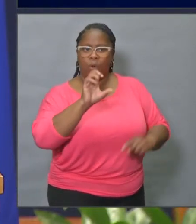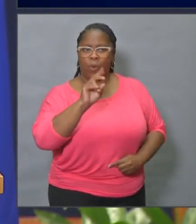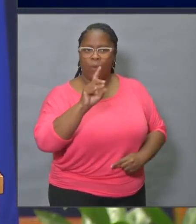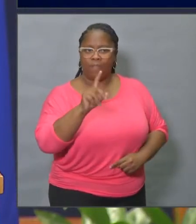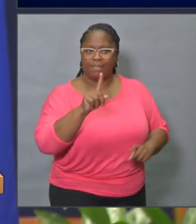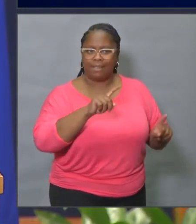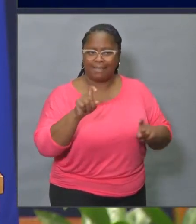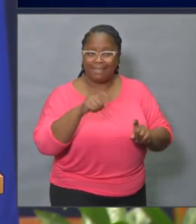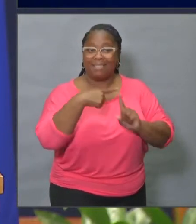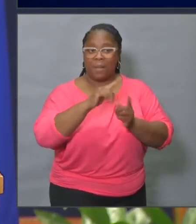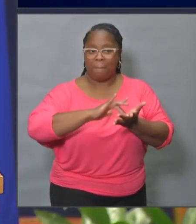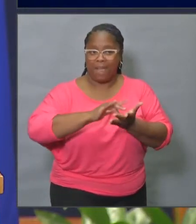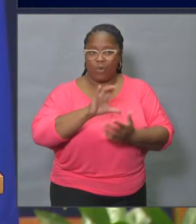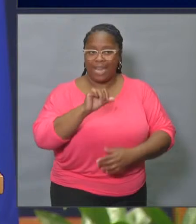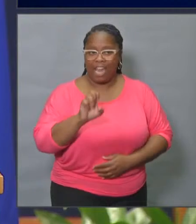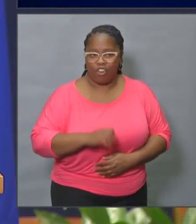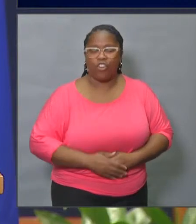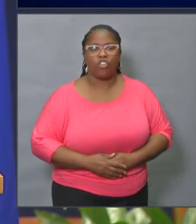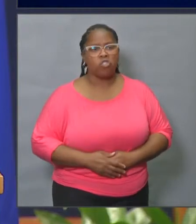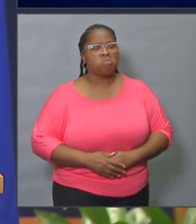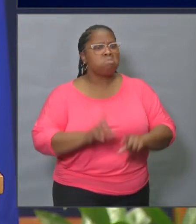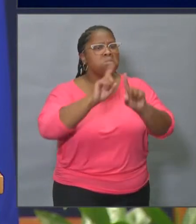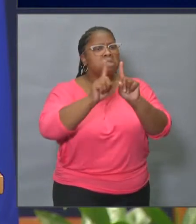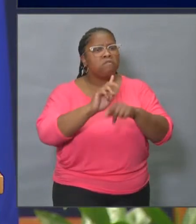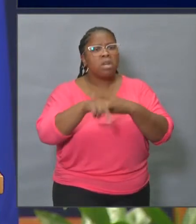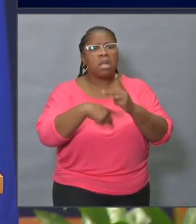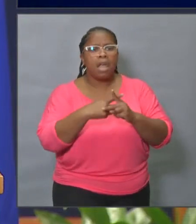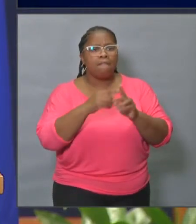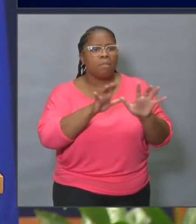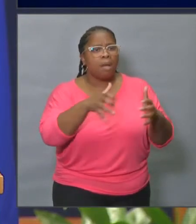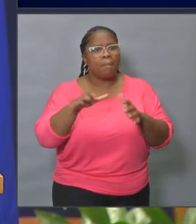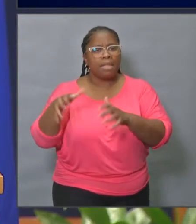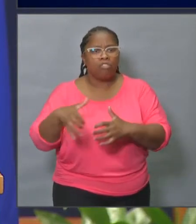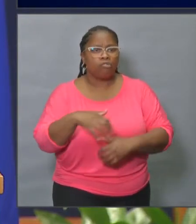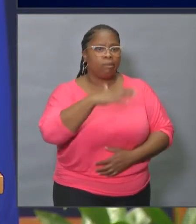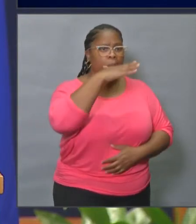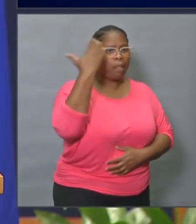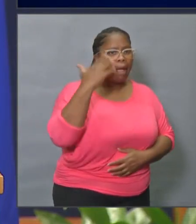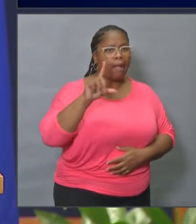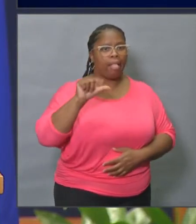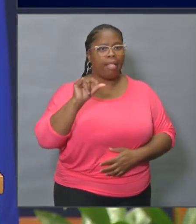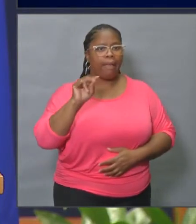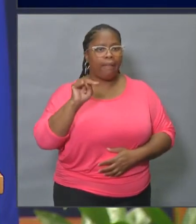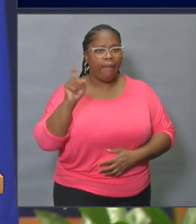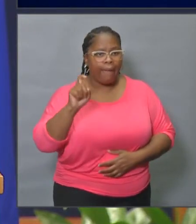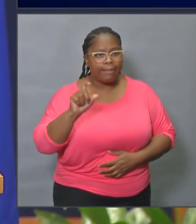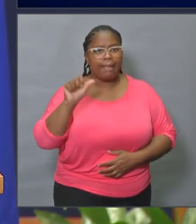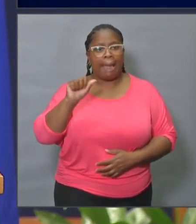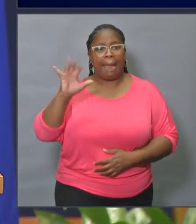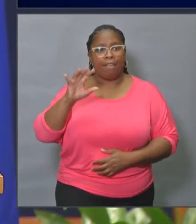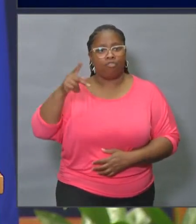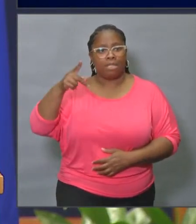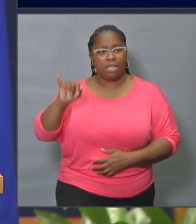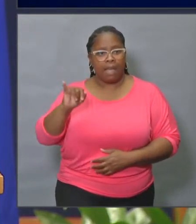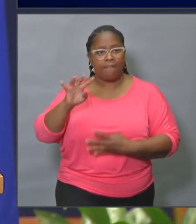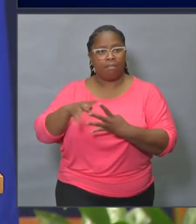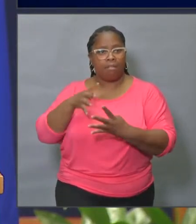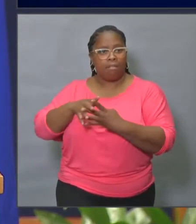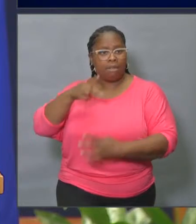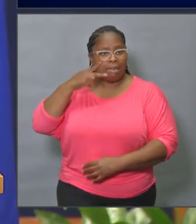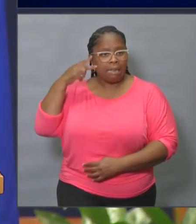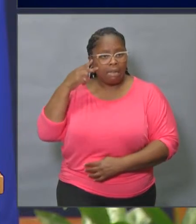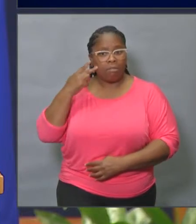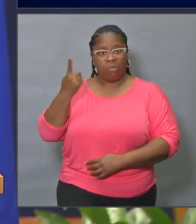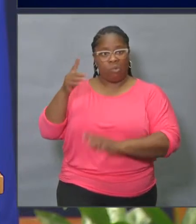This includes focus on a variety of at-risk populations, including Black, Latinx, Asian and Pacific Islander, Indigenous,